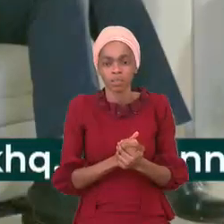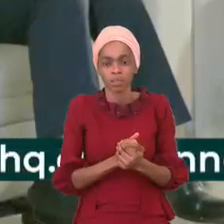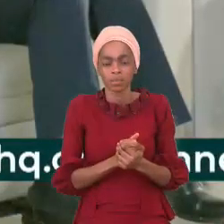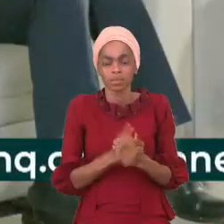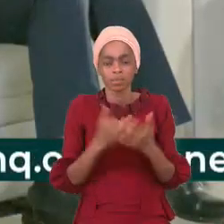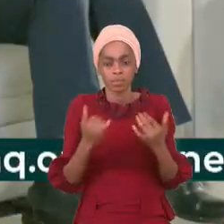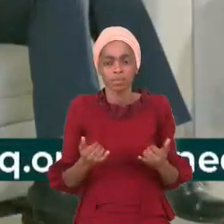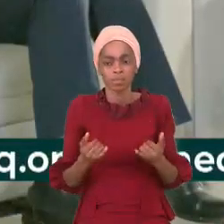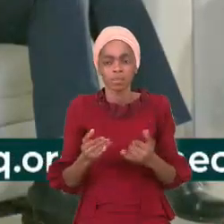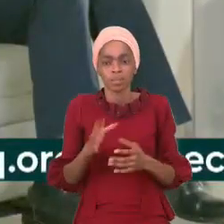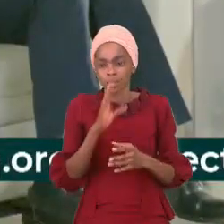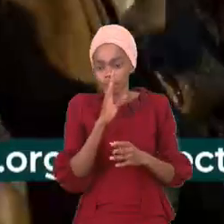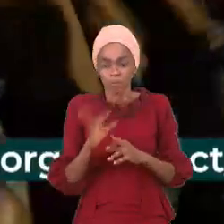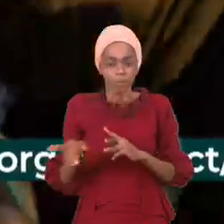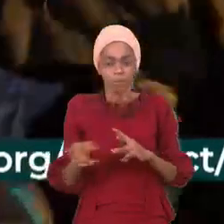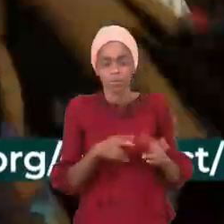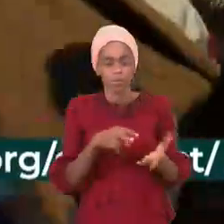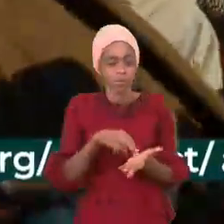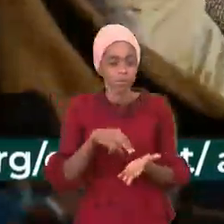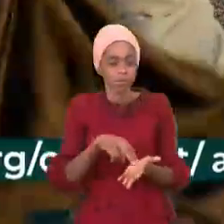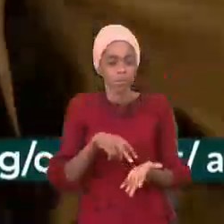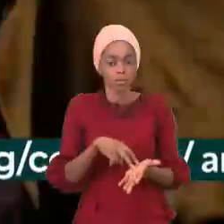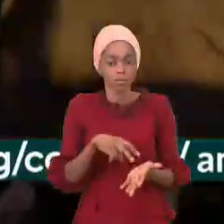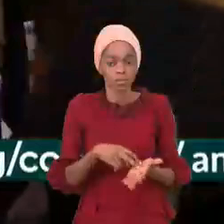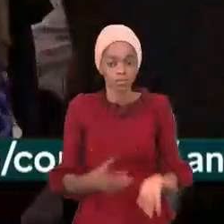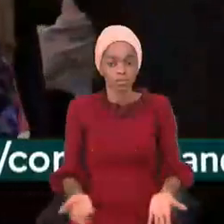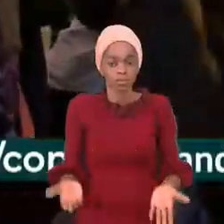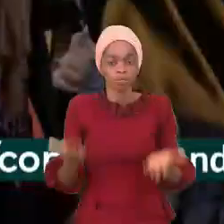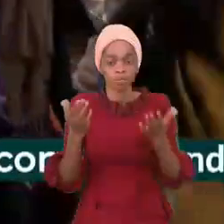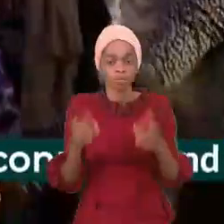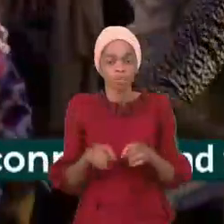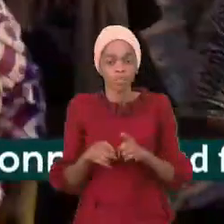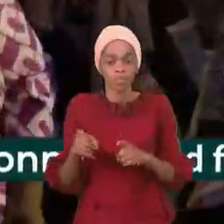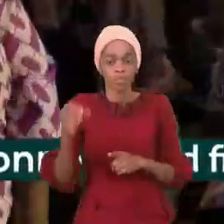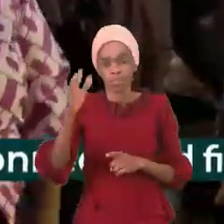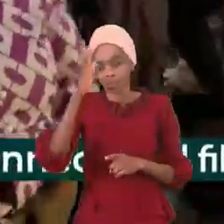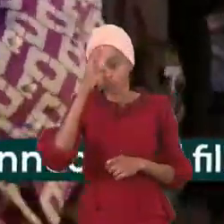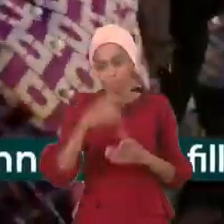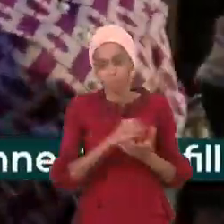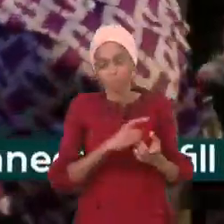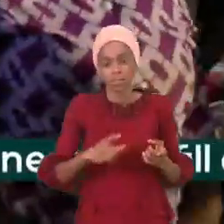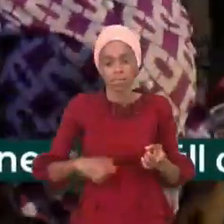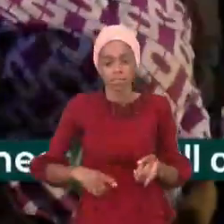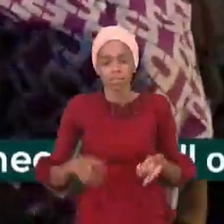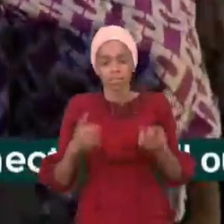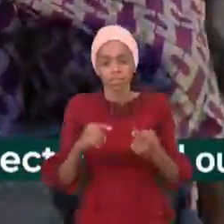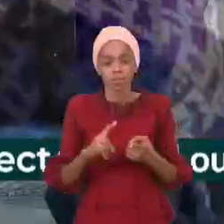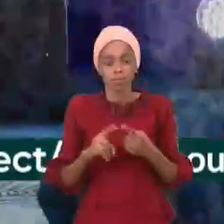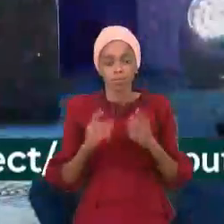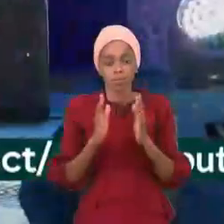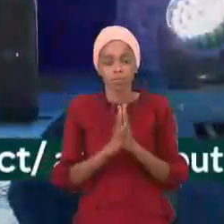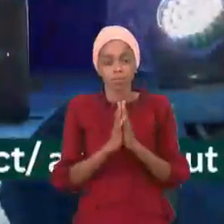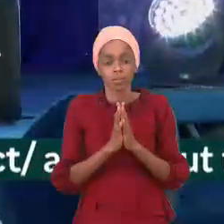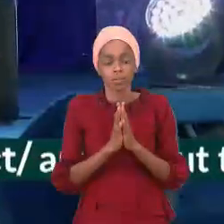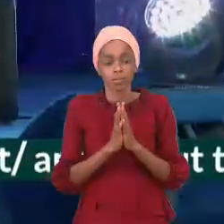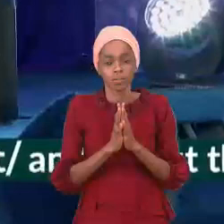Now get ready for your miracle. Shall we rise up, please, as our Father in the Lord, the convener of GCK, comes up here to pray the miracle prayer,